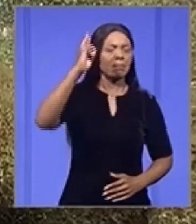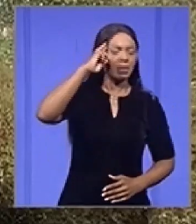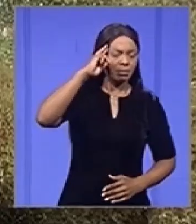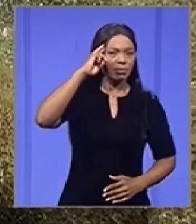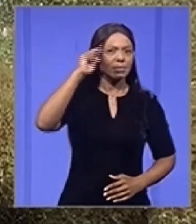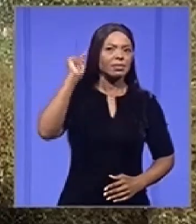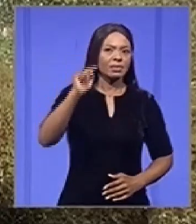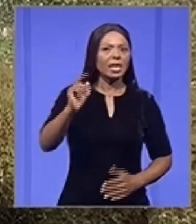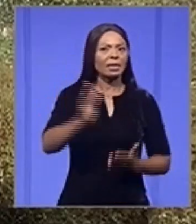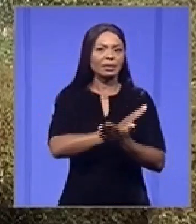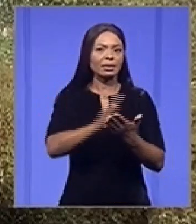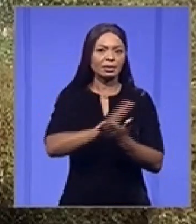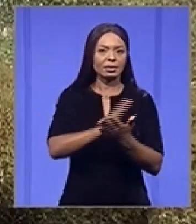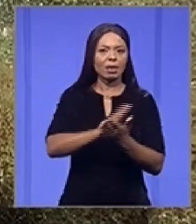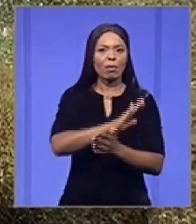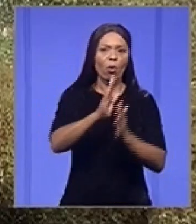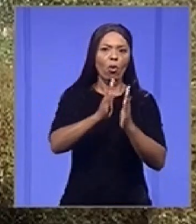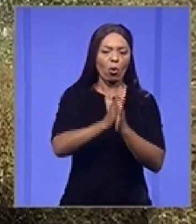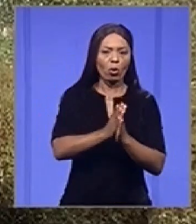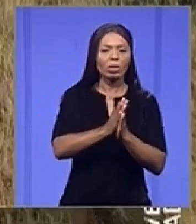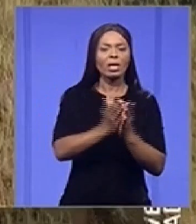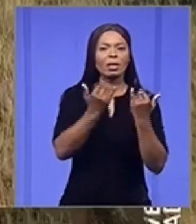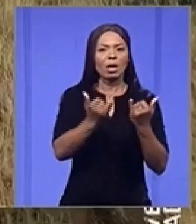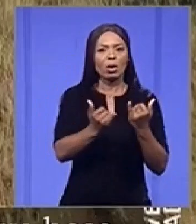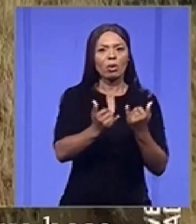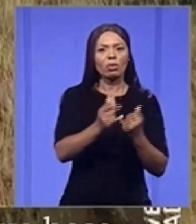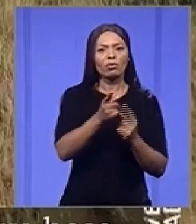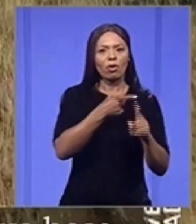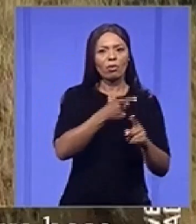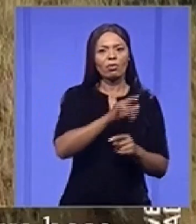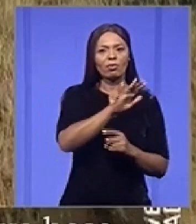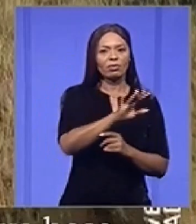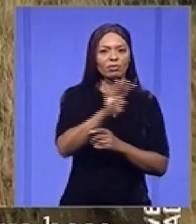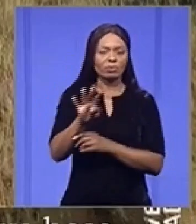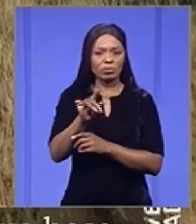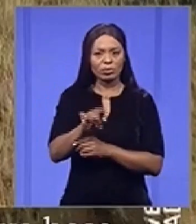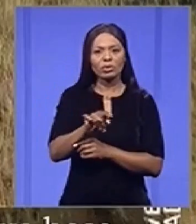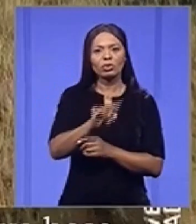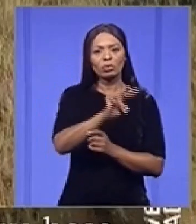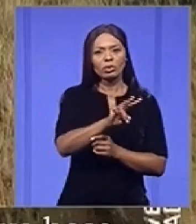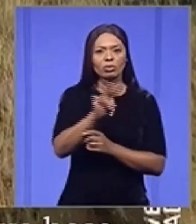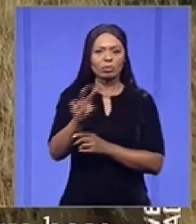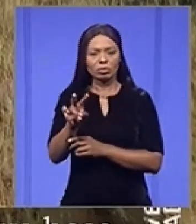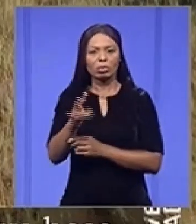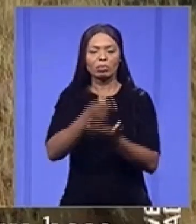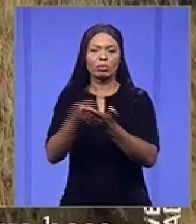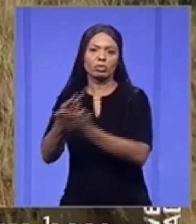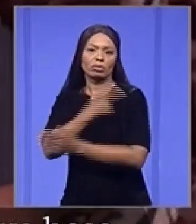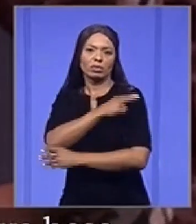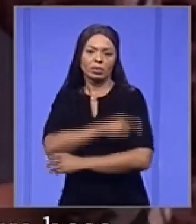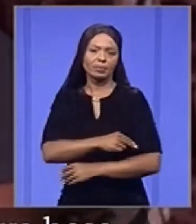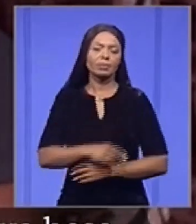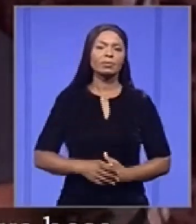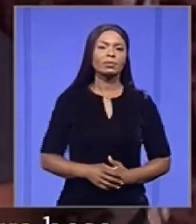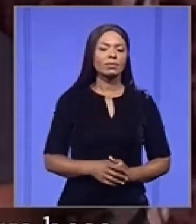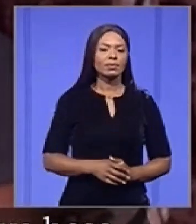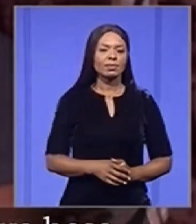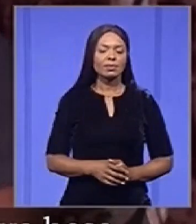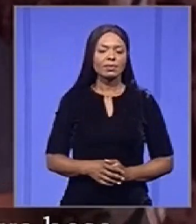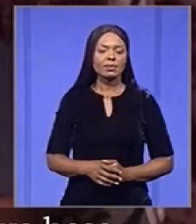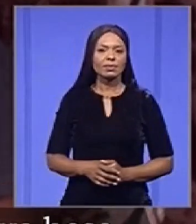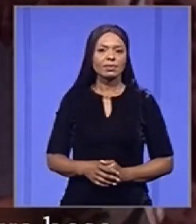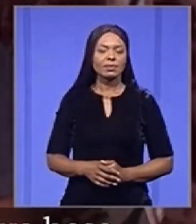bakileng gore barutwana ba feta 20 mo go ba le 51 ba ba neng ba palame bese ba amogelo kwa bookelong. Ke